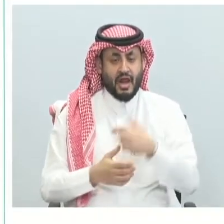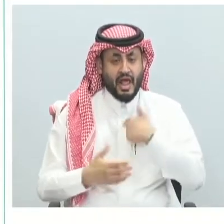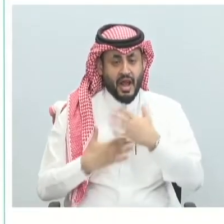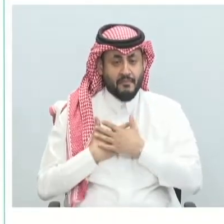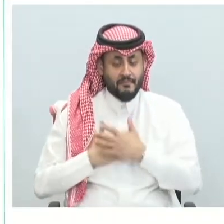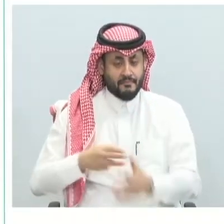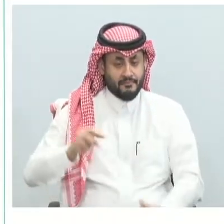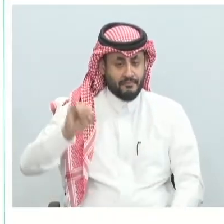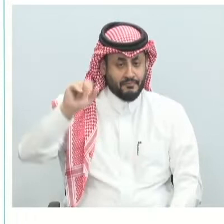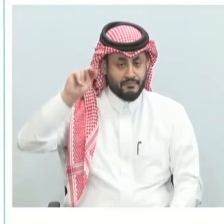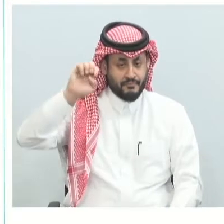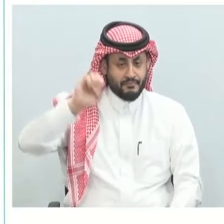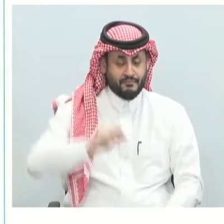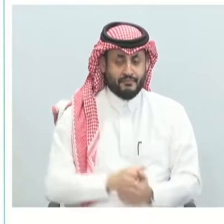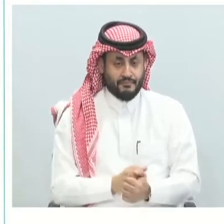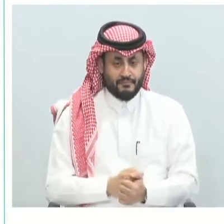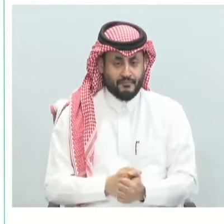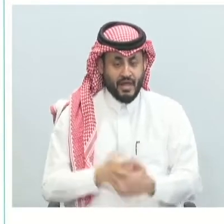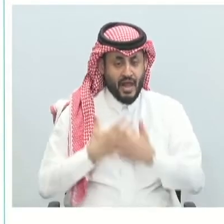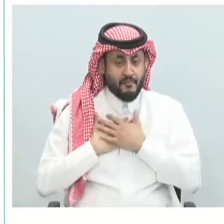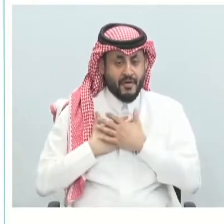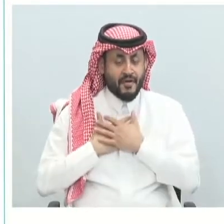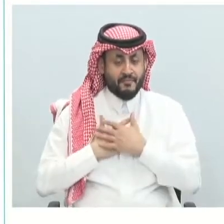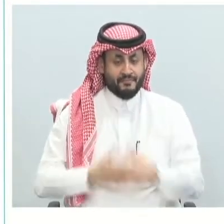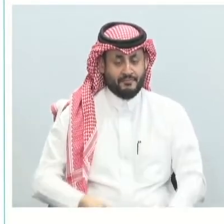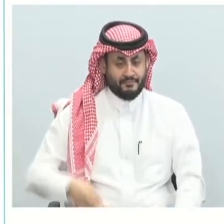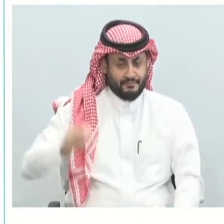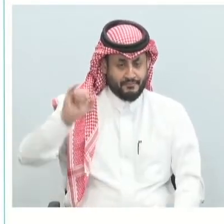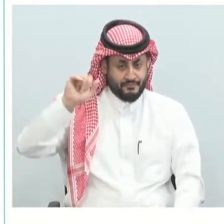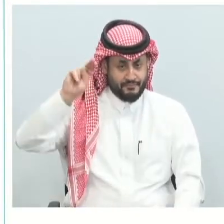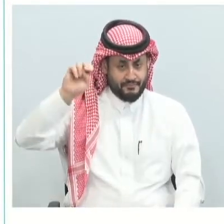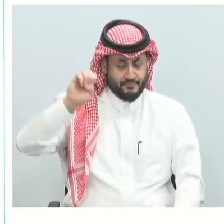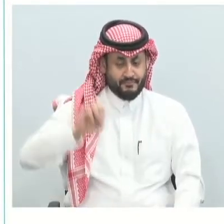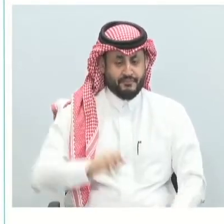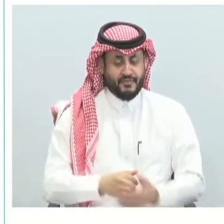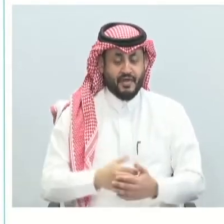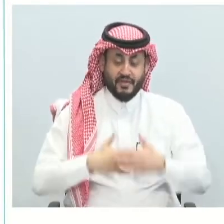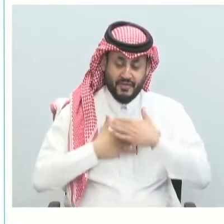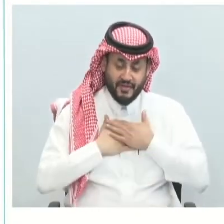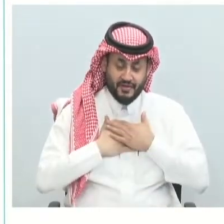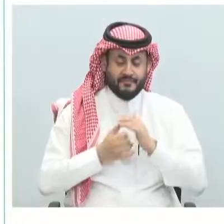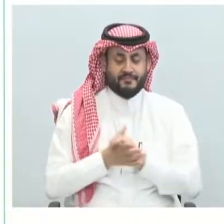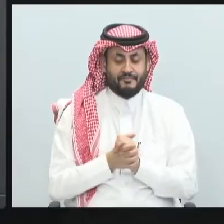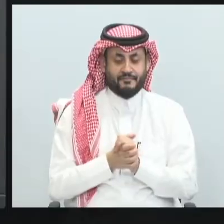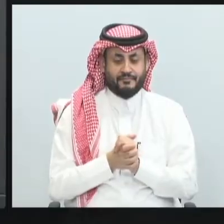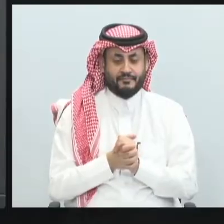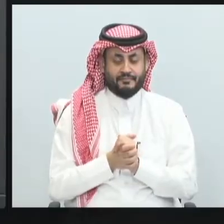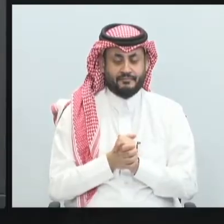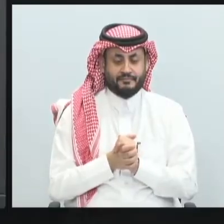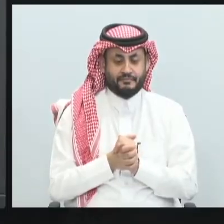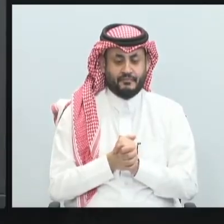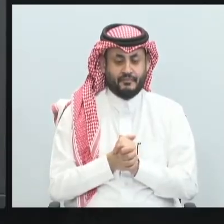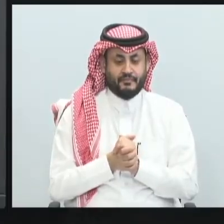says what? It's mine, it's mine. Then thank you, thank you. Okay,